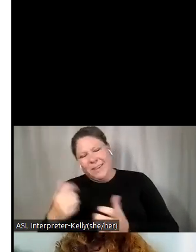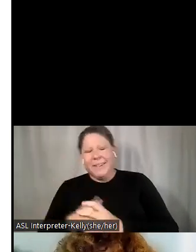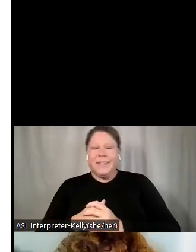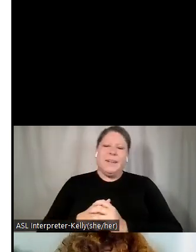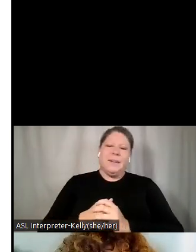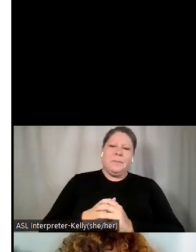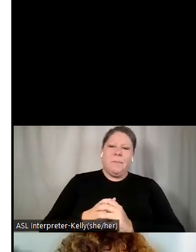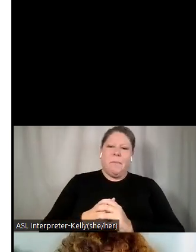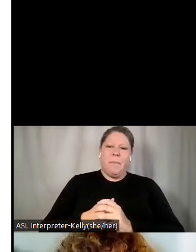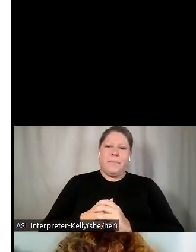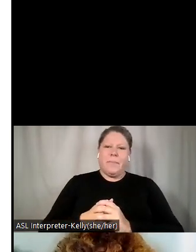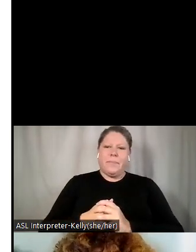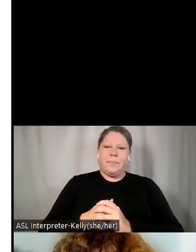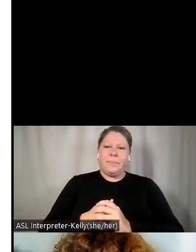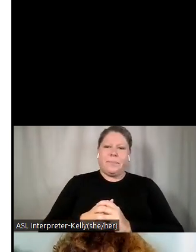the